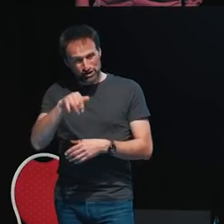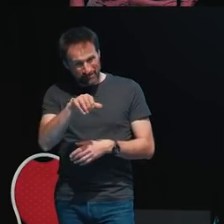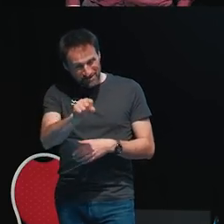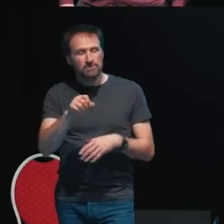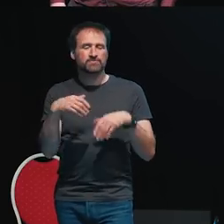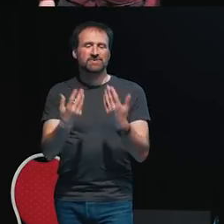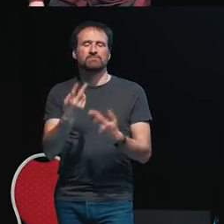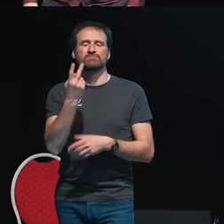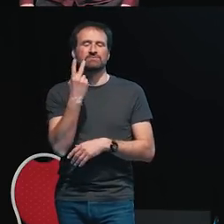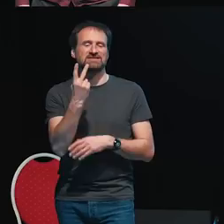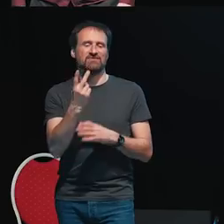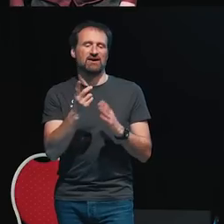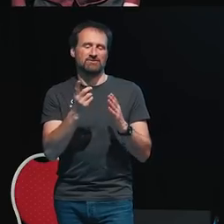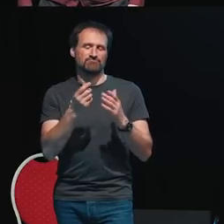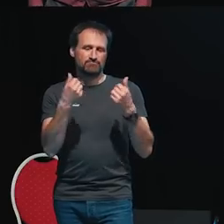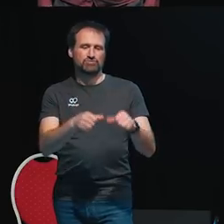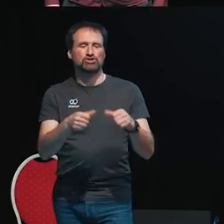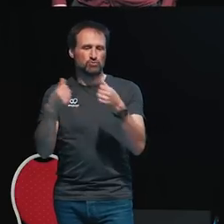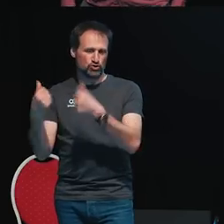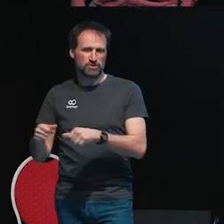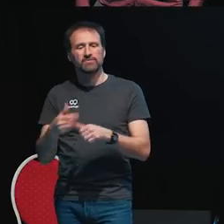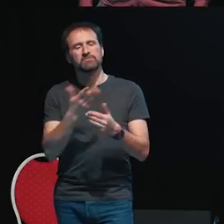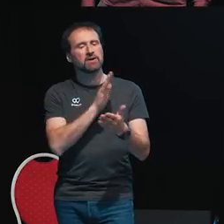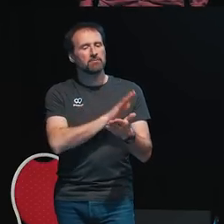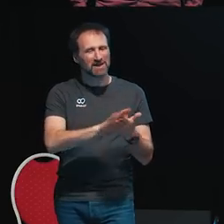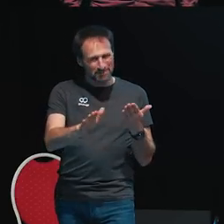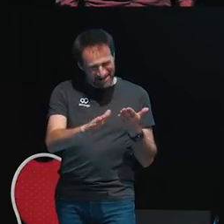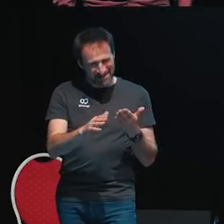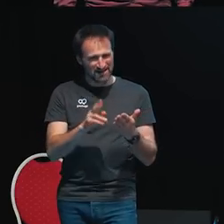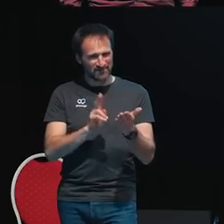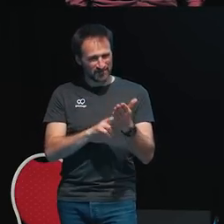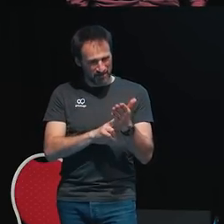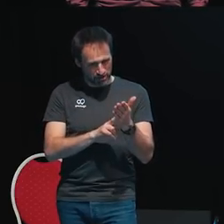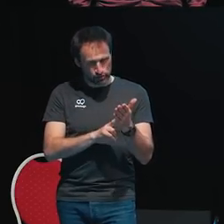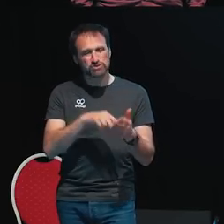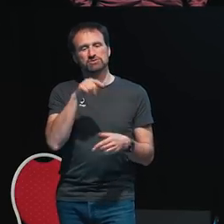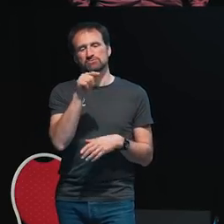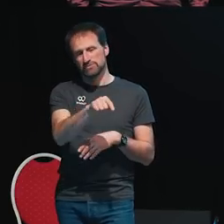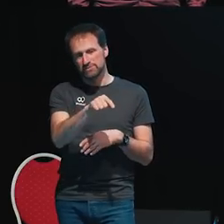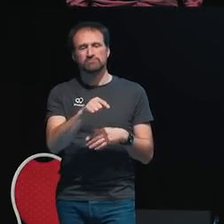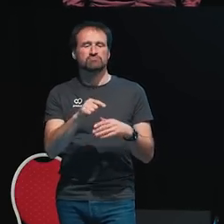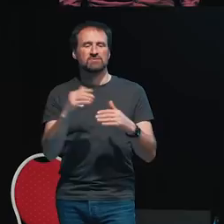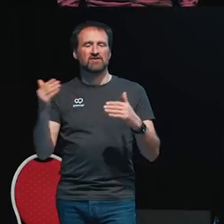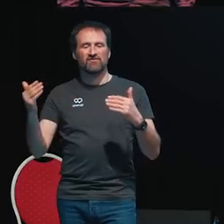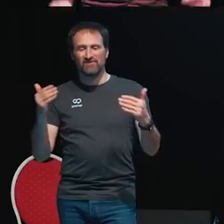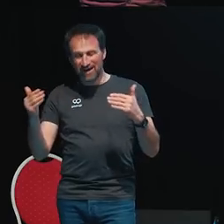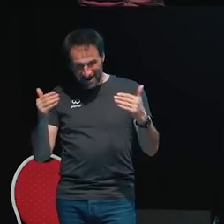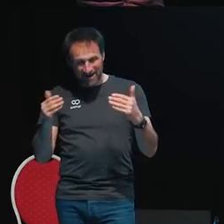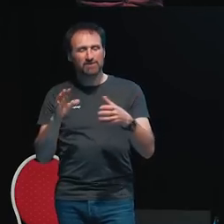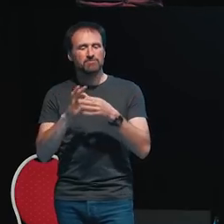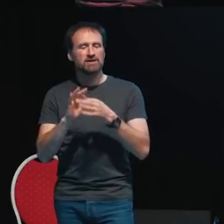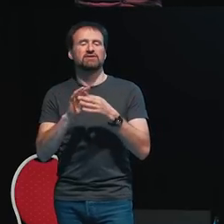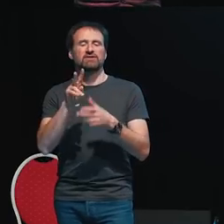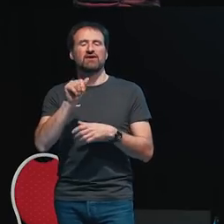are 2 kinds of values. On one hand, you have primitive values, and these are compared by value. So you look